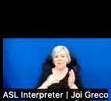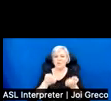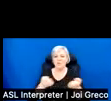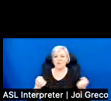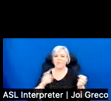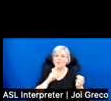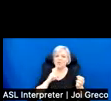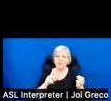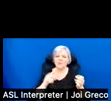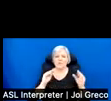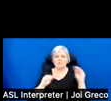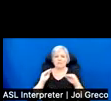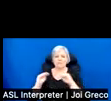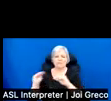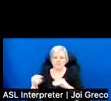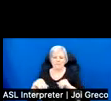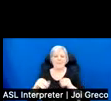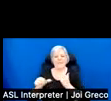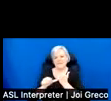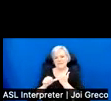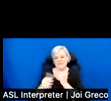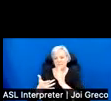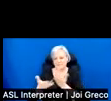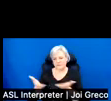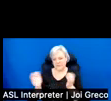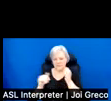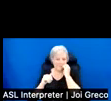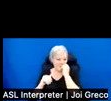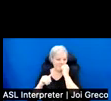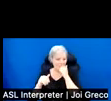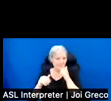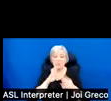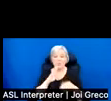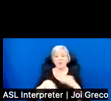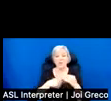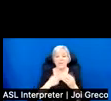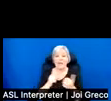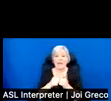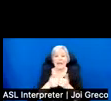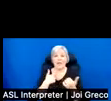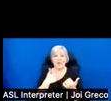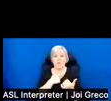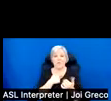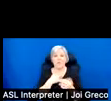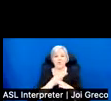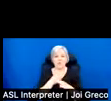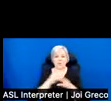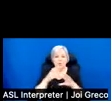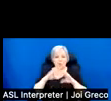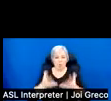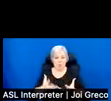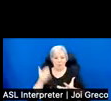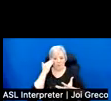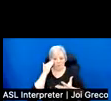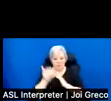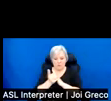fill within. So when you talk about health technology, they're actually talking about the application of organized knowledge and skills